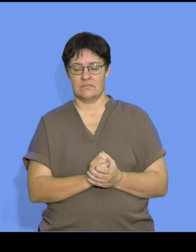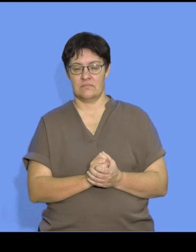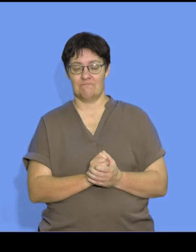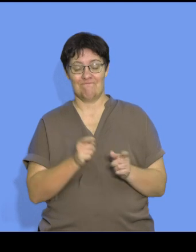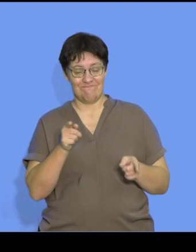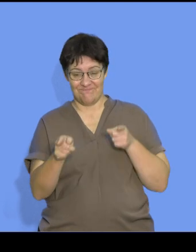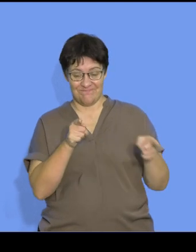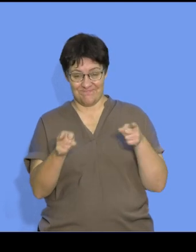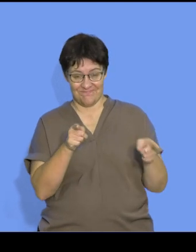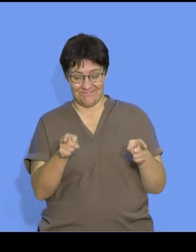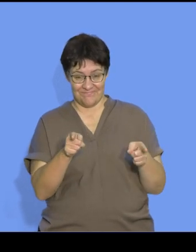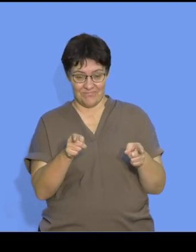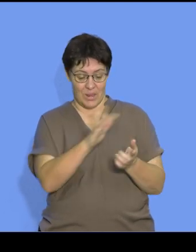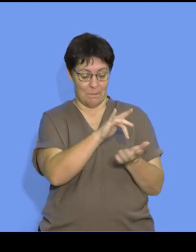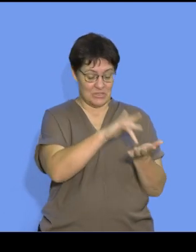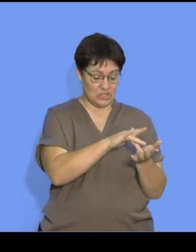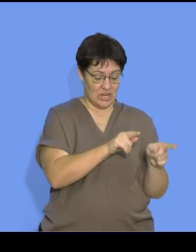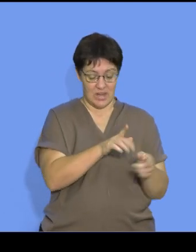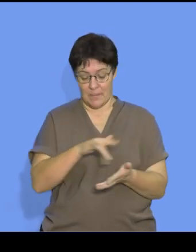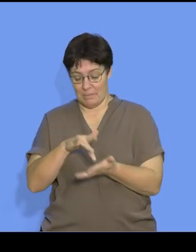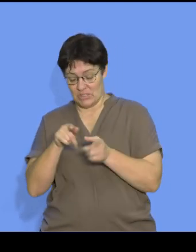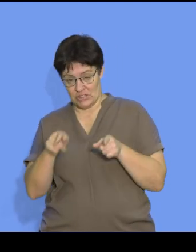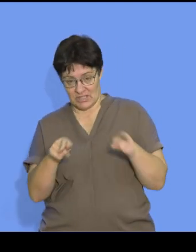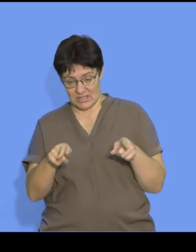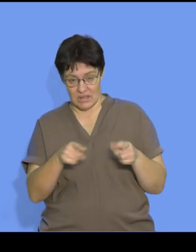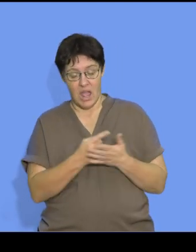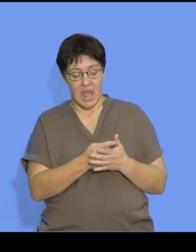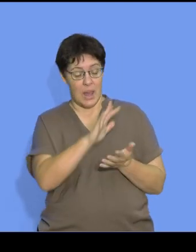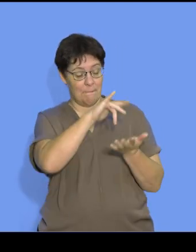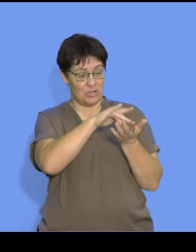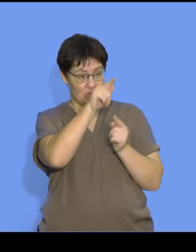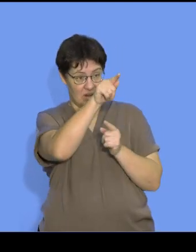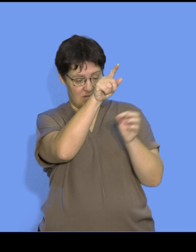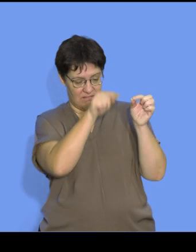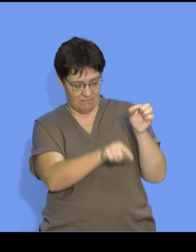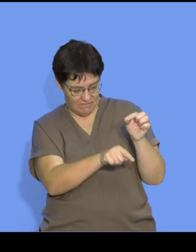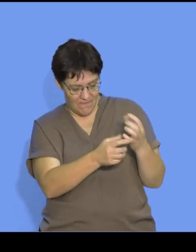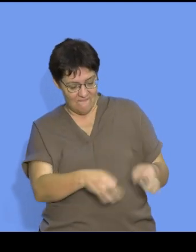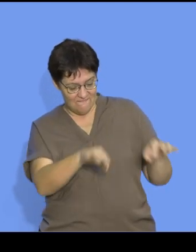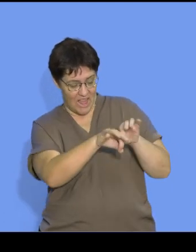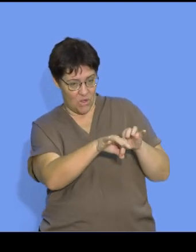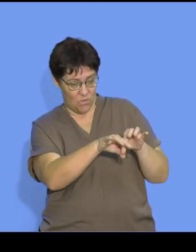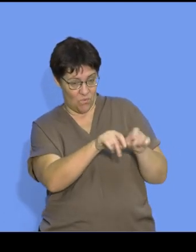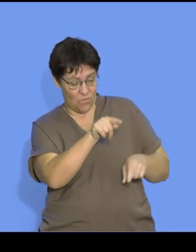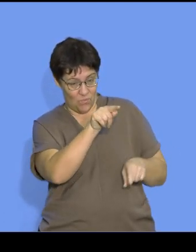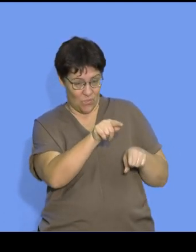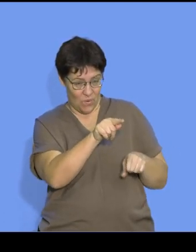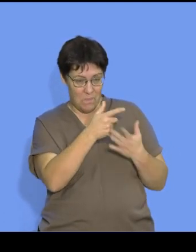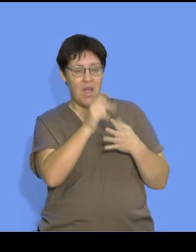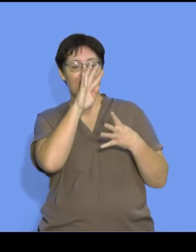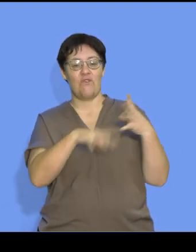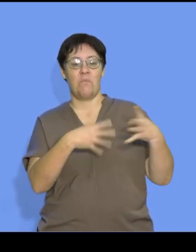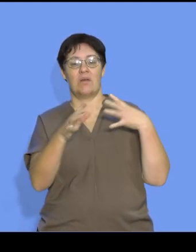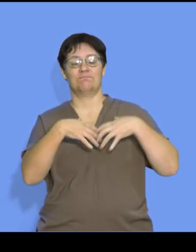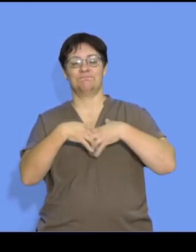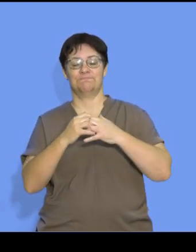between the position of a term and its value, we can find a general formula which matches